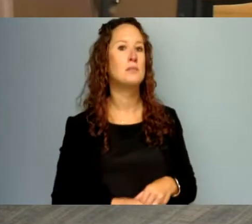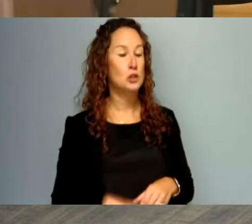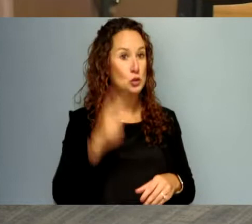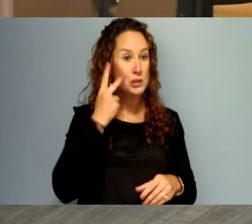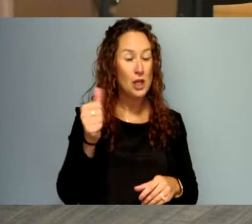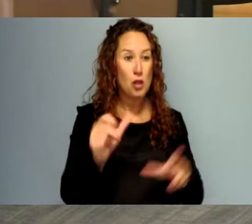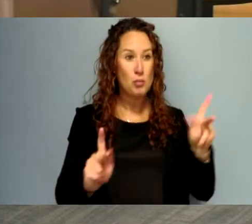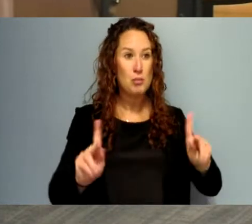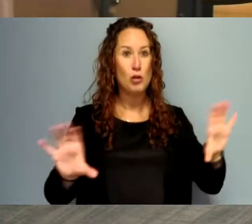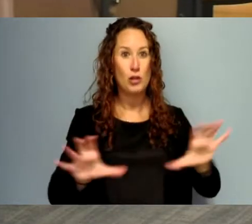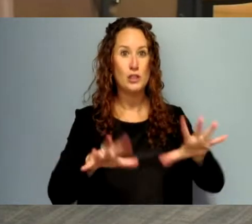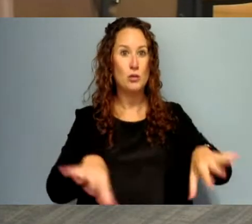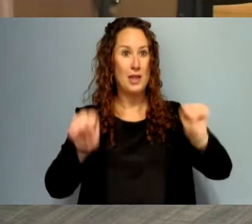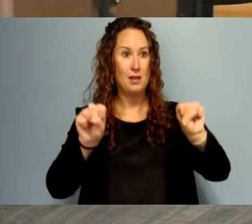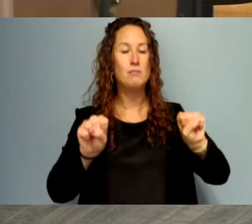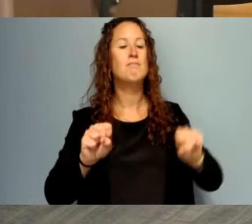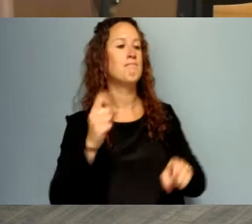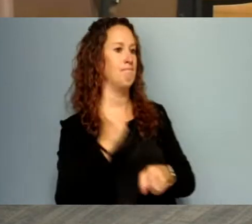okay.